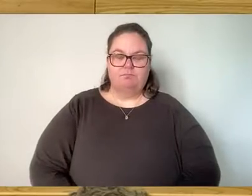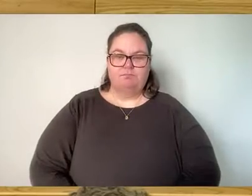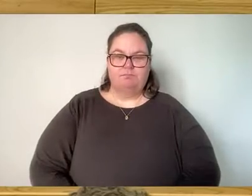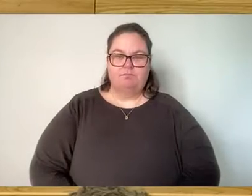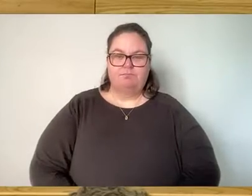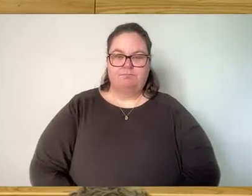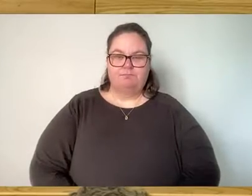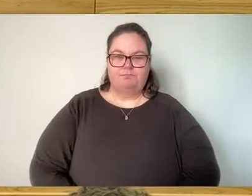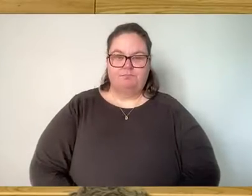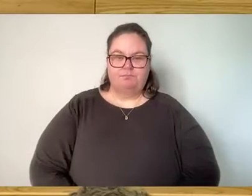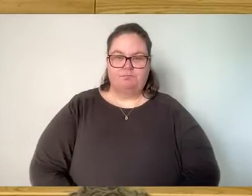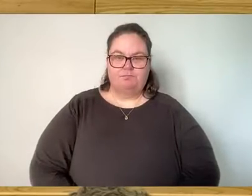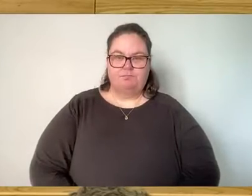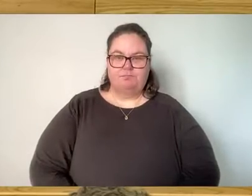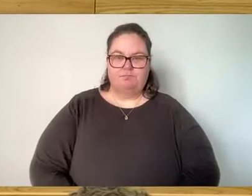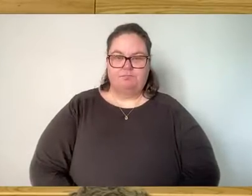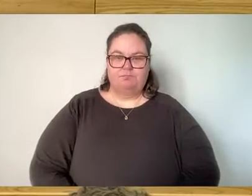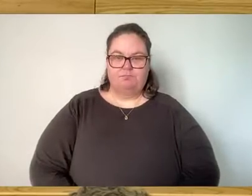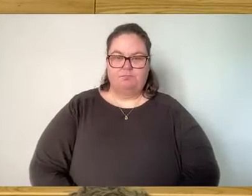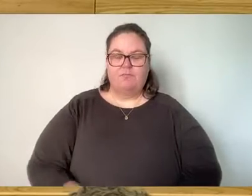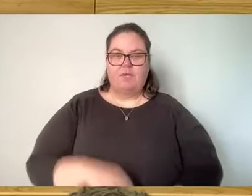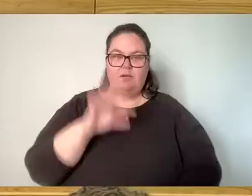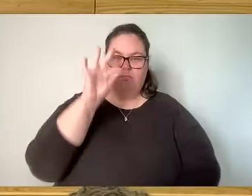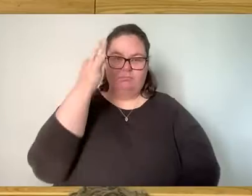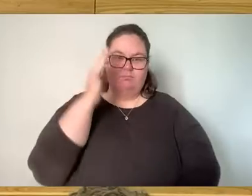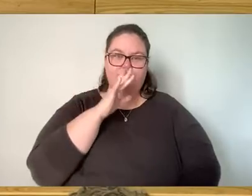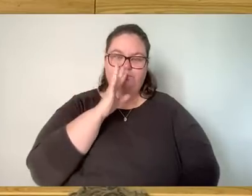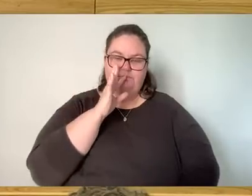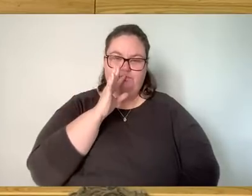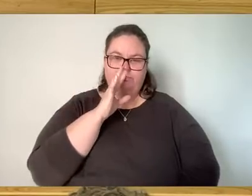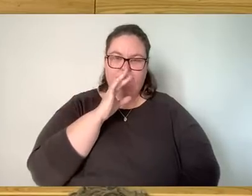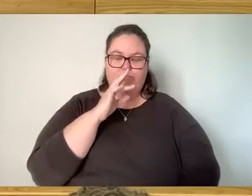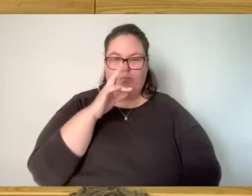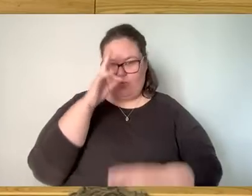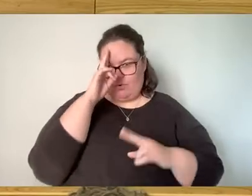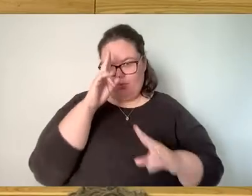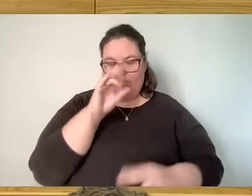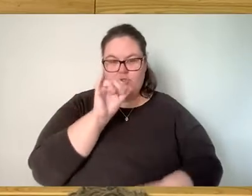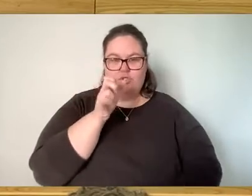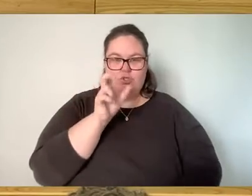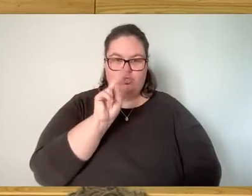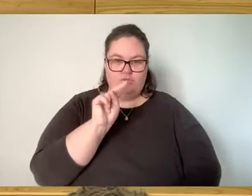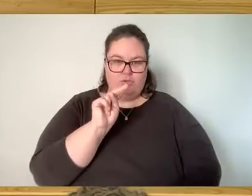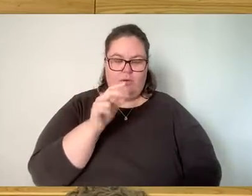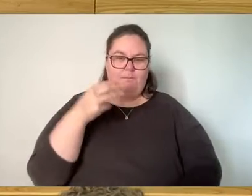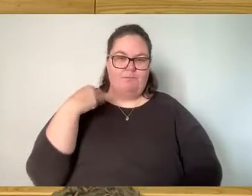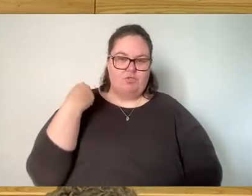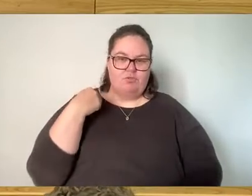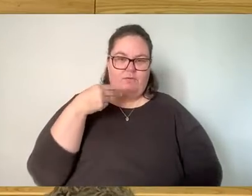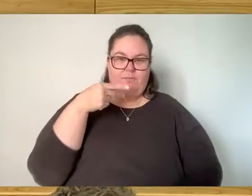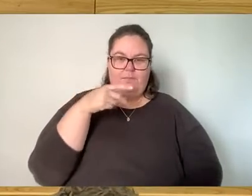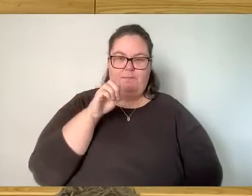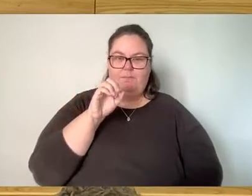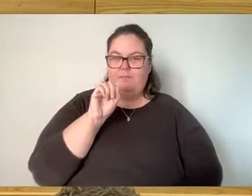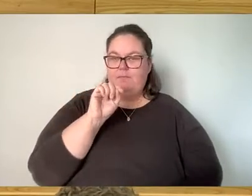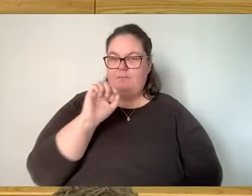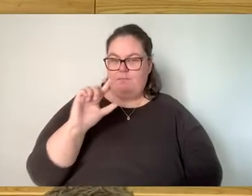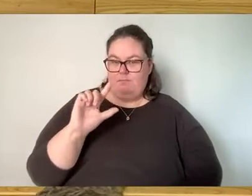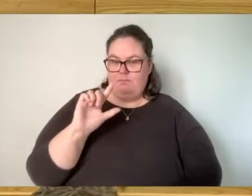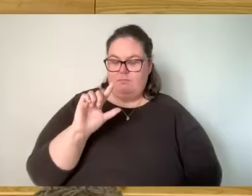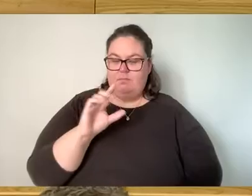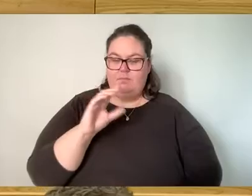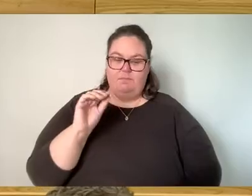Honorable Jean-Claude Damour, Minister of Post-Secondary Education and Training, and